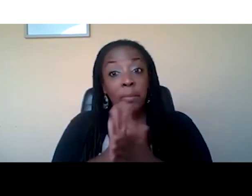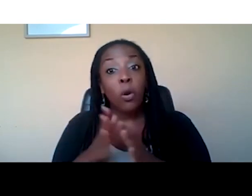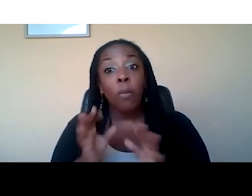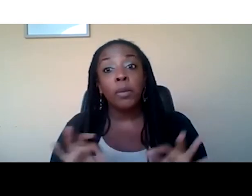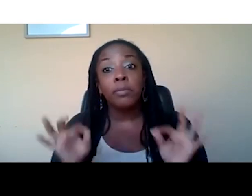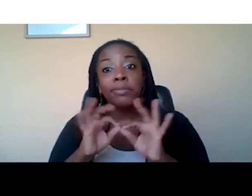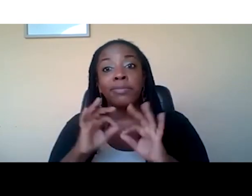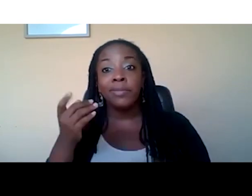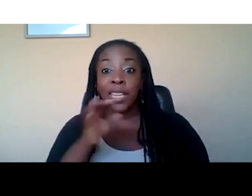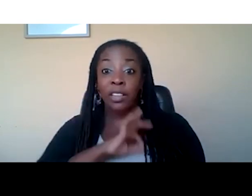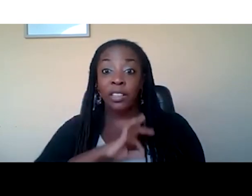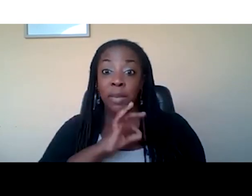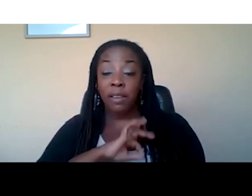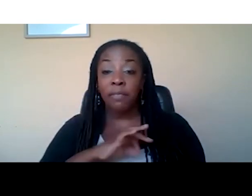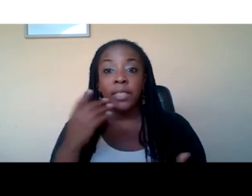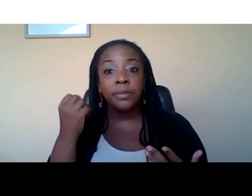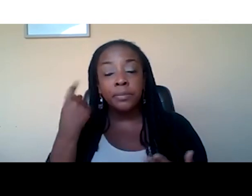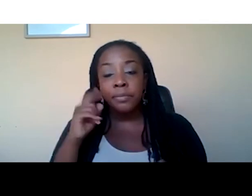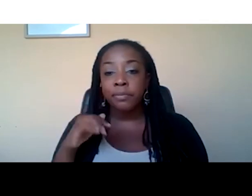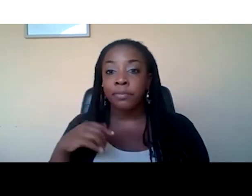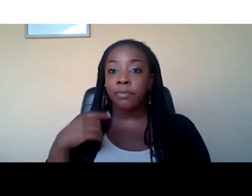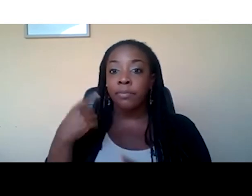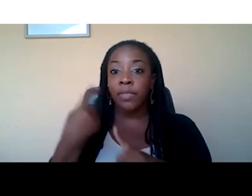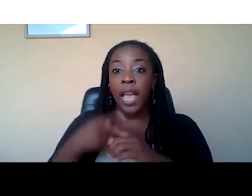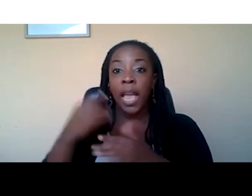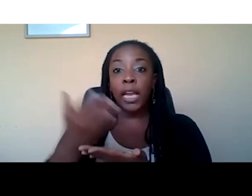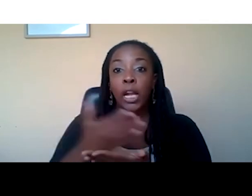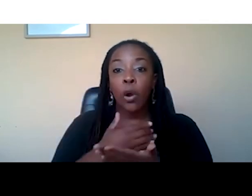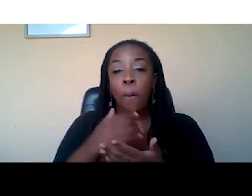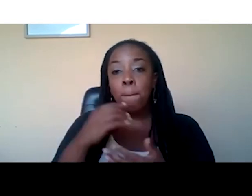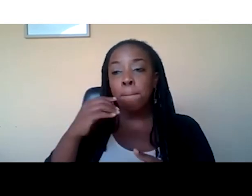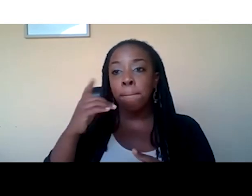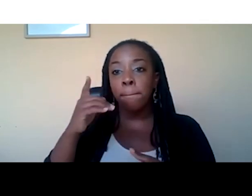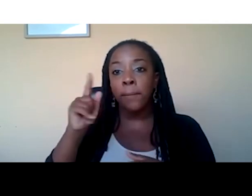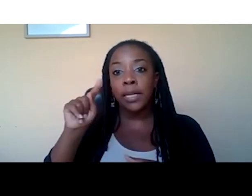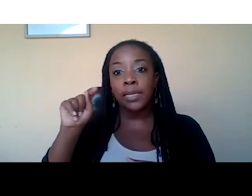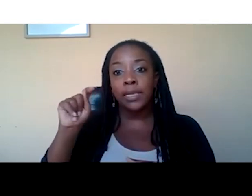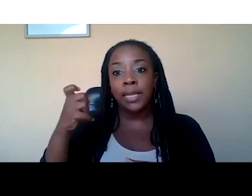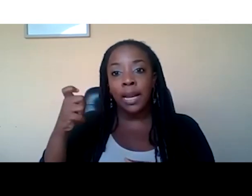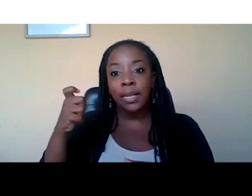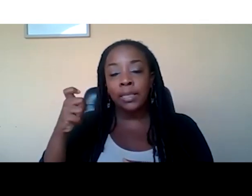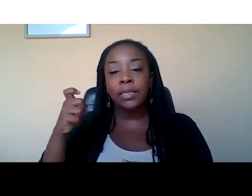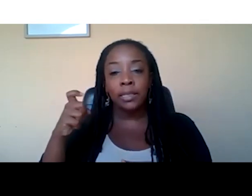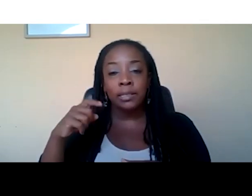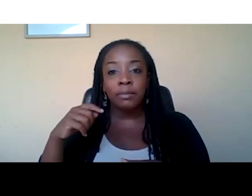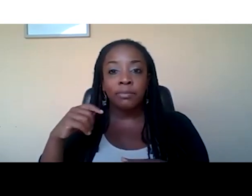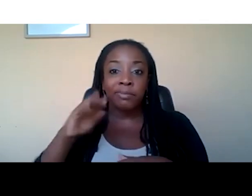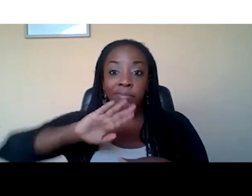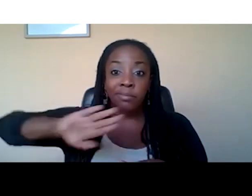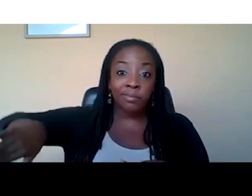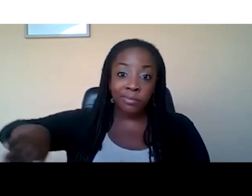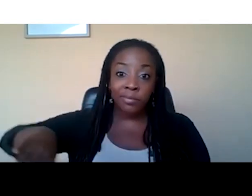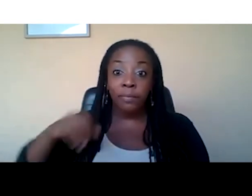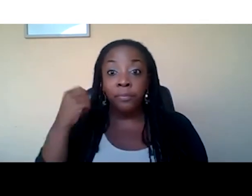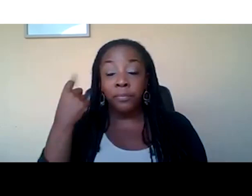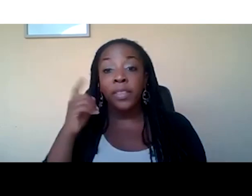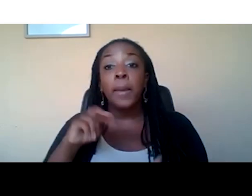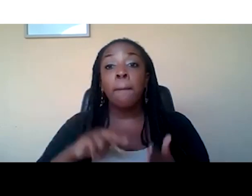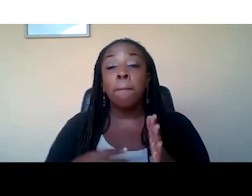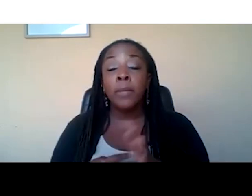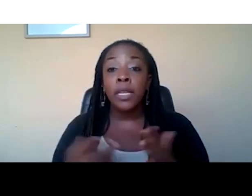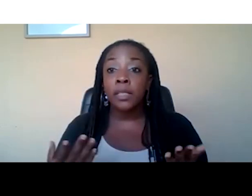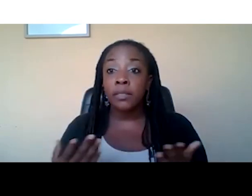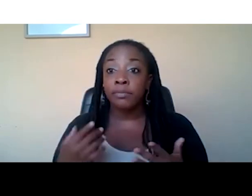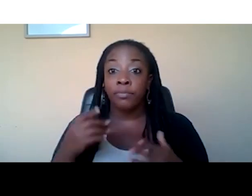income tax exemption from the Income Tax Exemption Act that speaks to the fact that persons with disabilities who are so